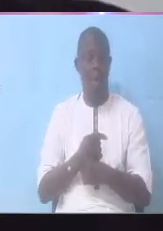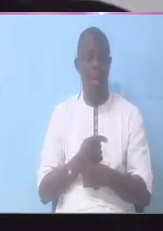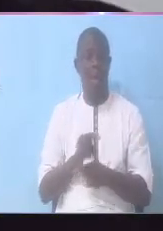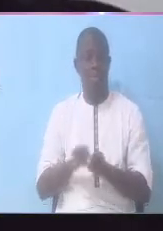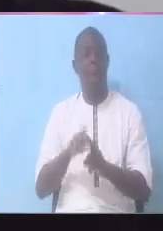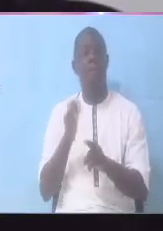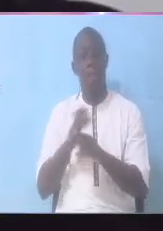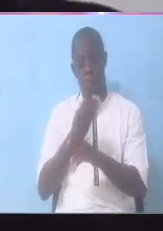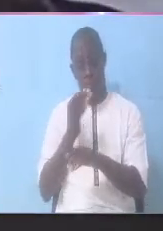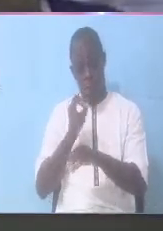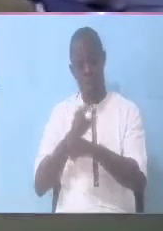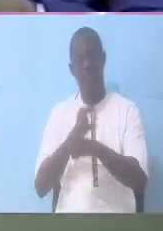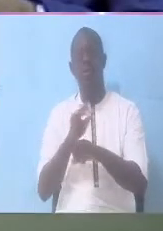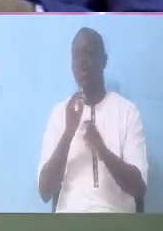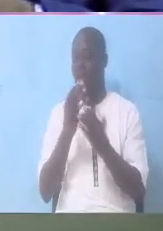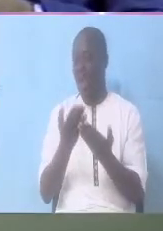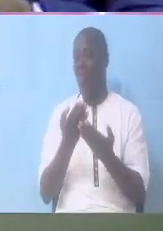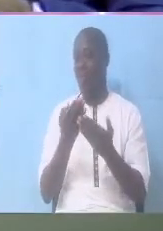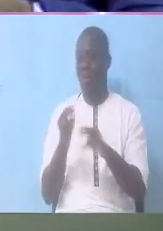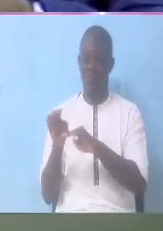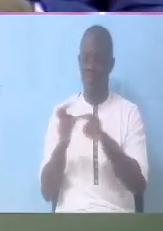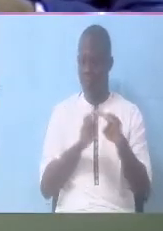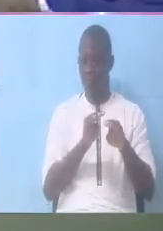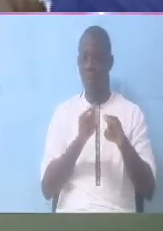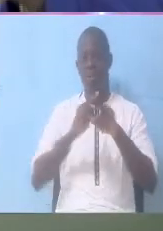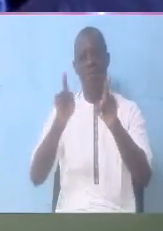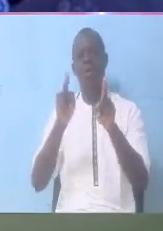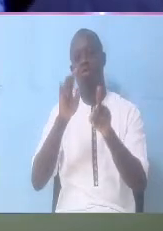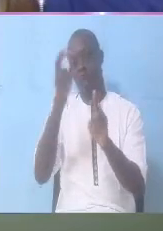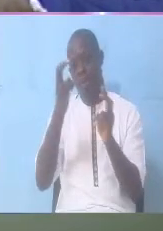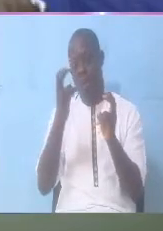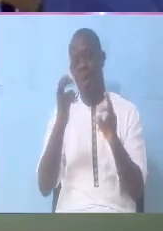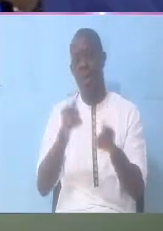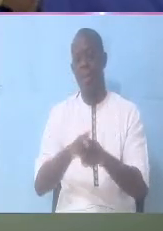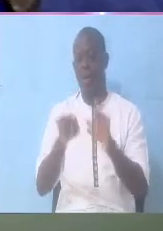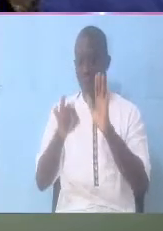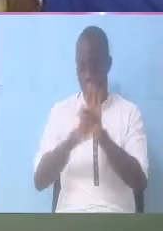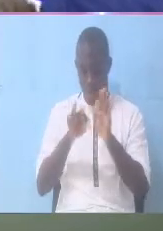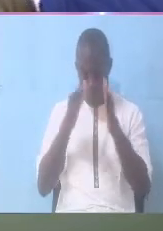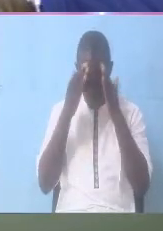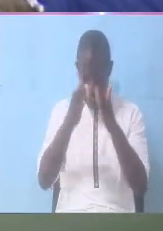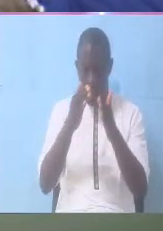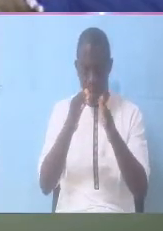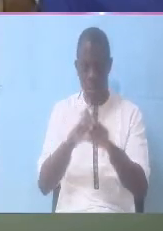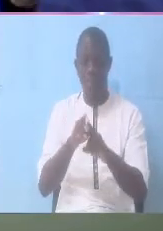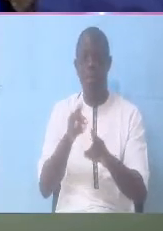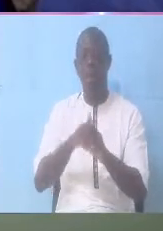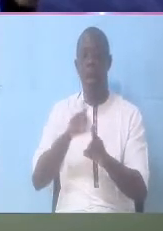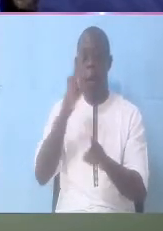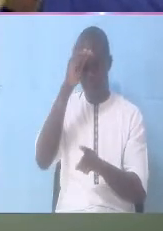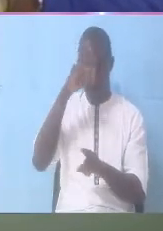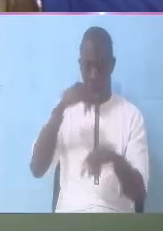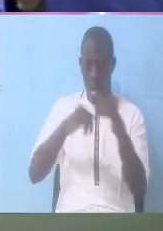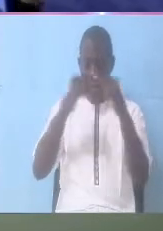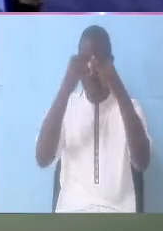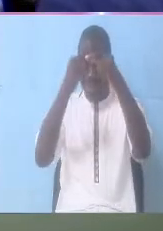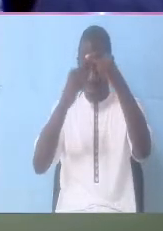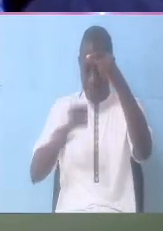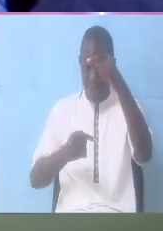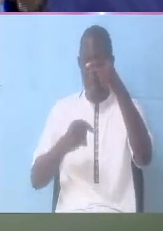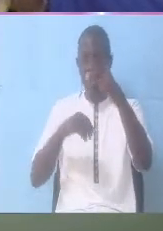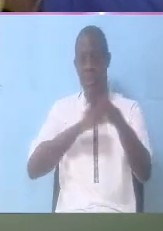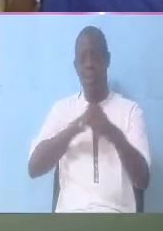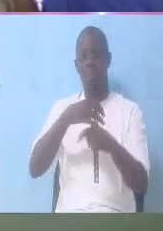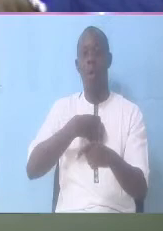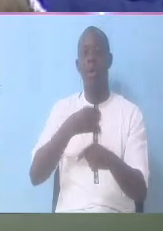Yes. Let's stick to this issue. Yes. The purpose of this list is that he wanted these